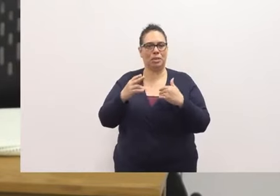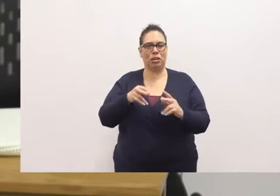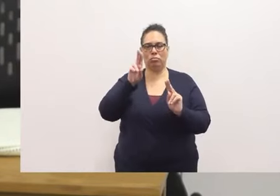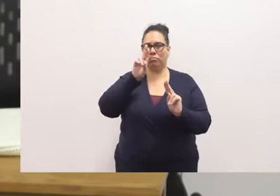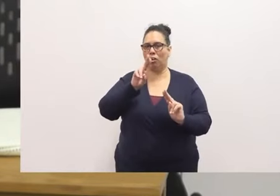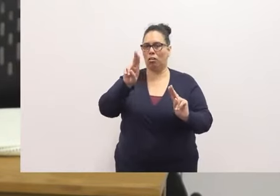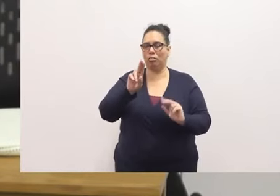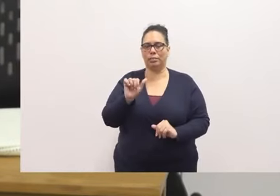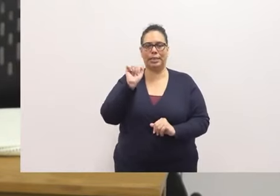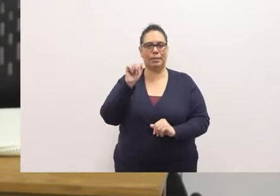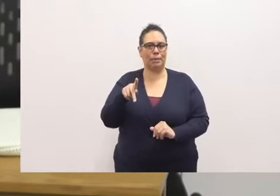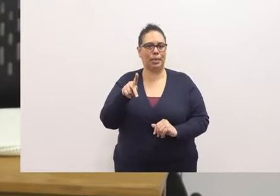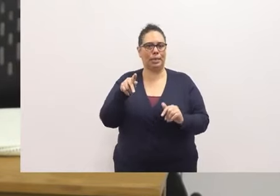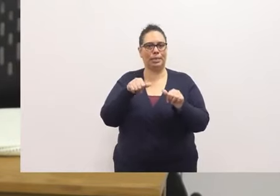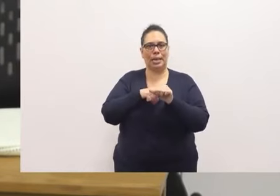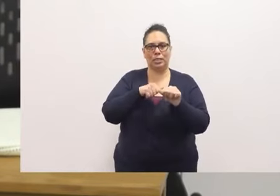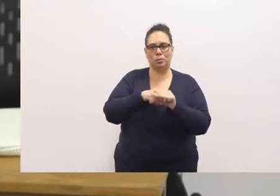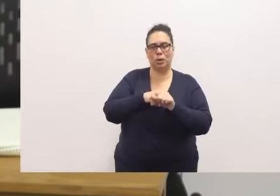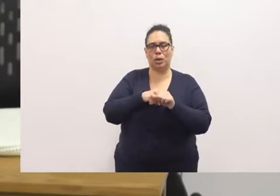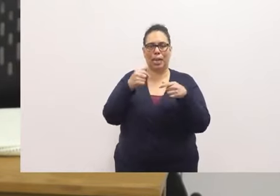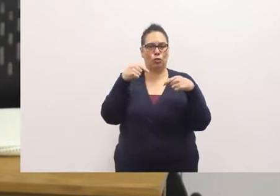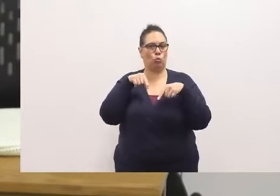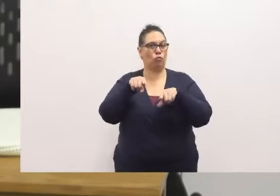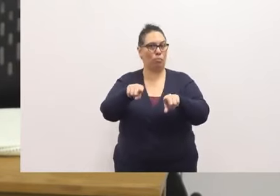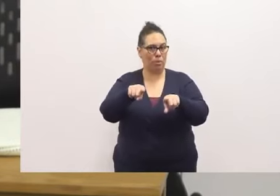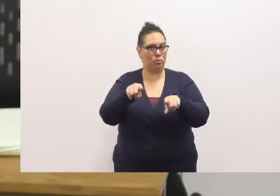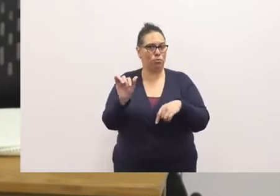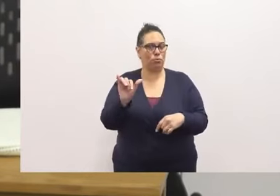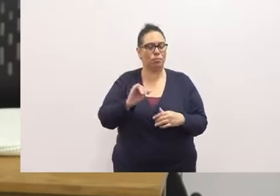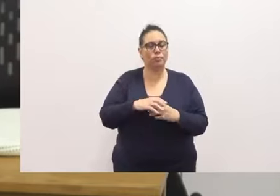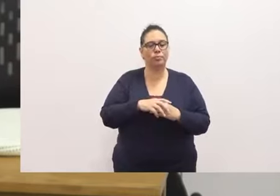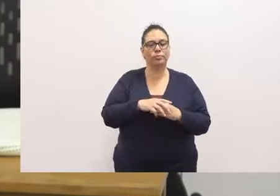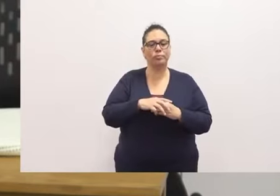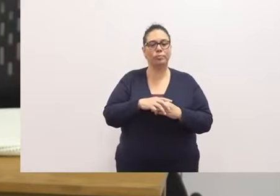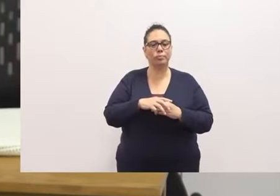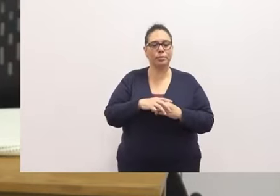it's algebra. And dual enrollment, for sure. Yes.